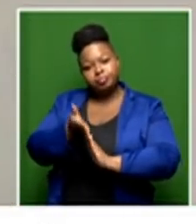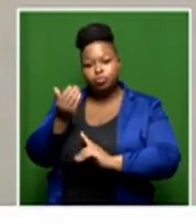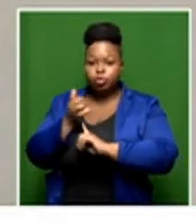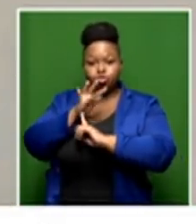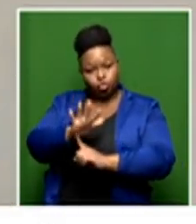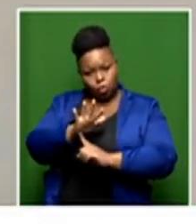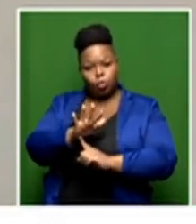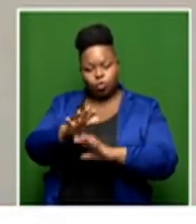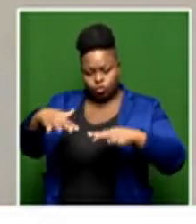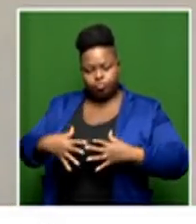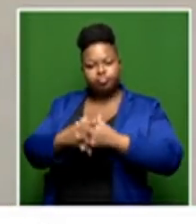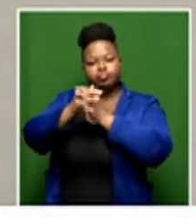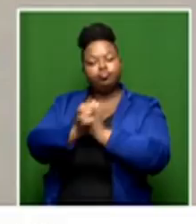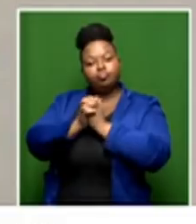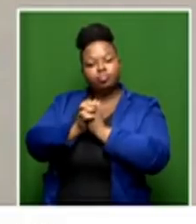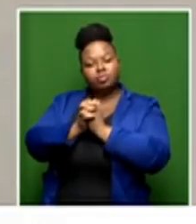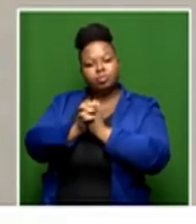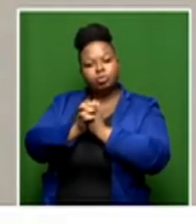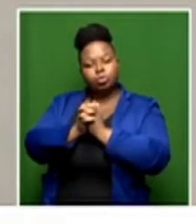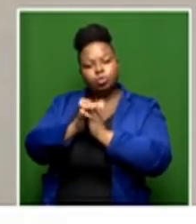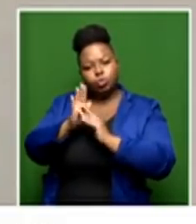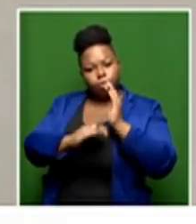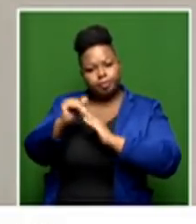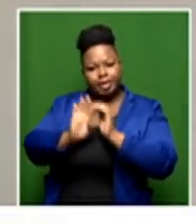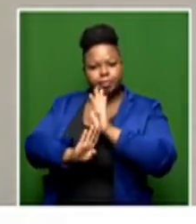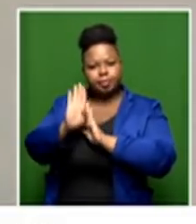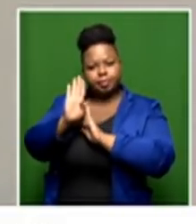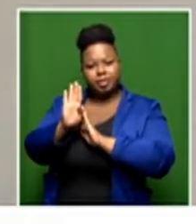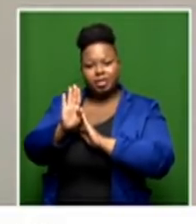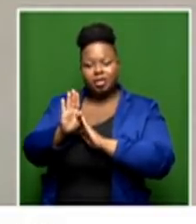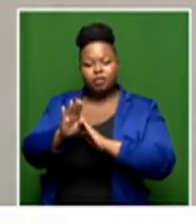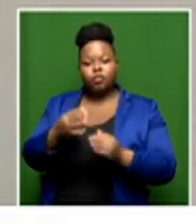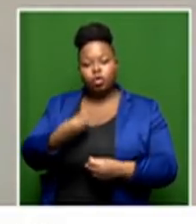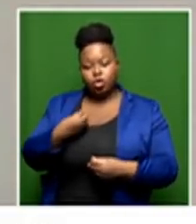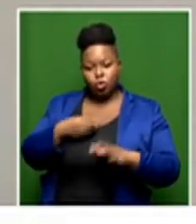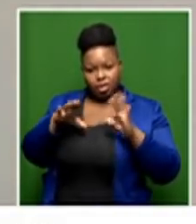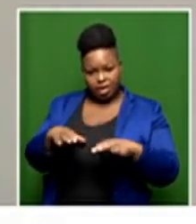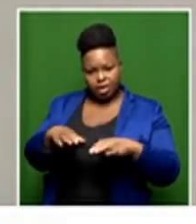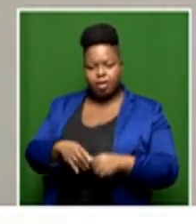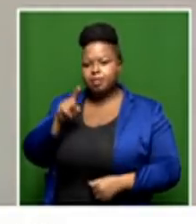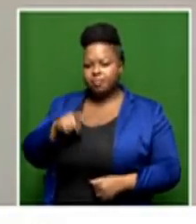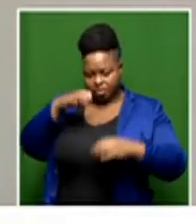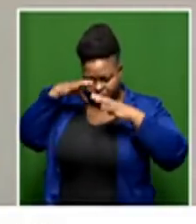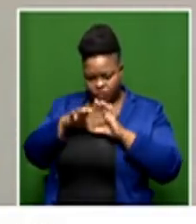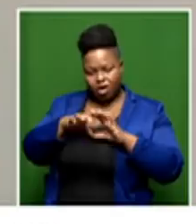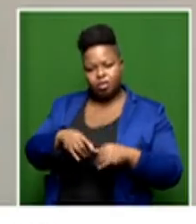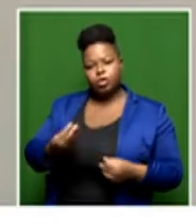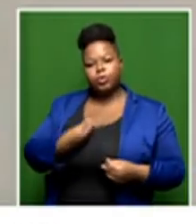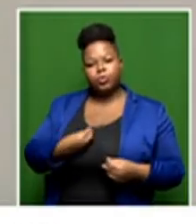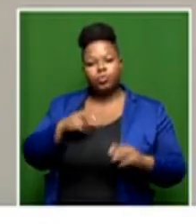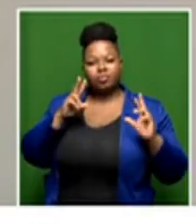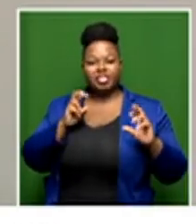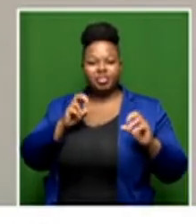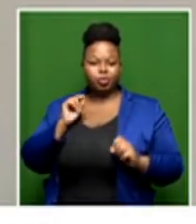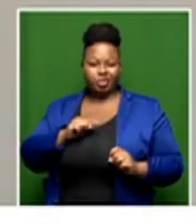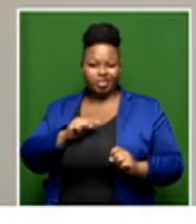of consolidation and rebuilding is a program that focuses on young people's issues.